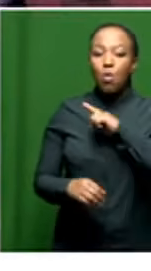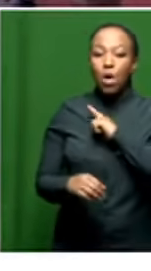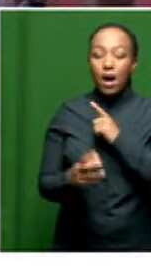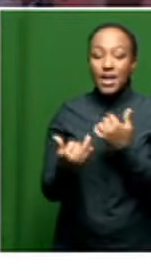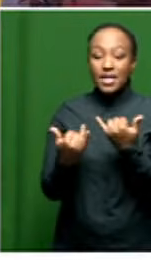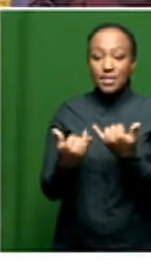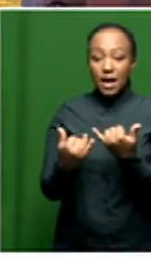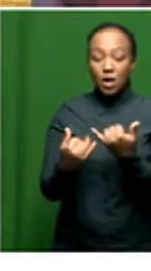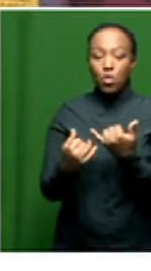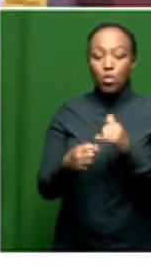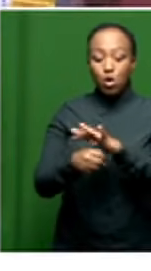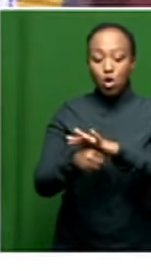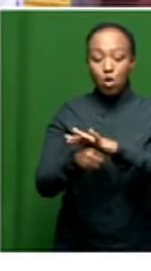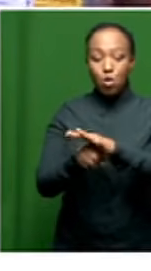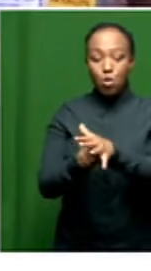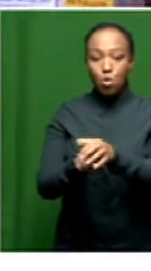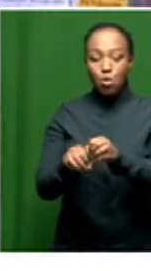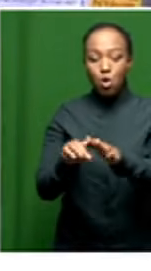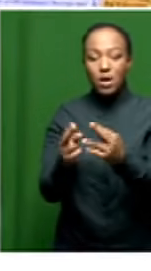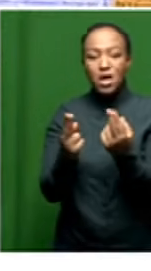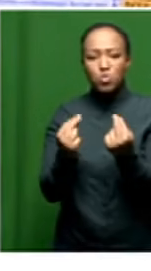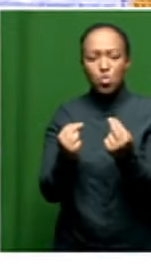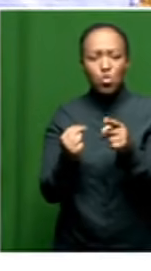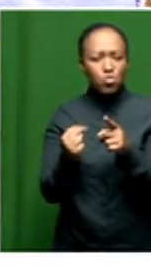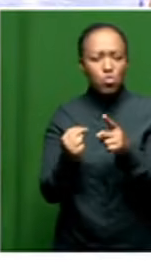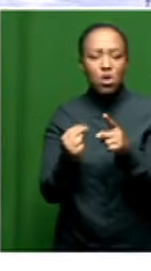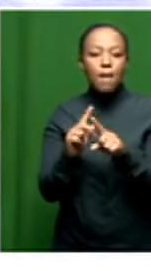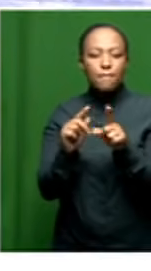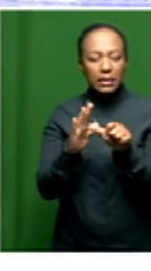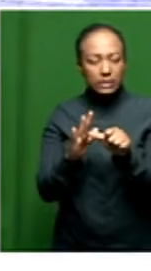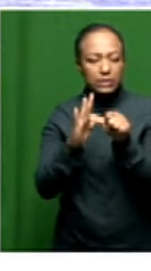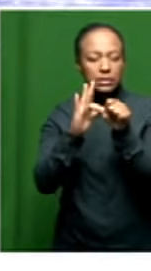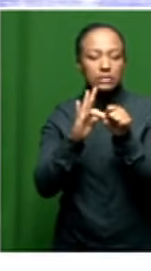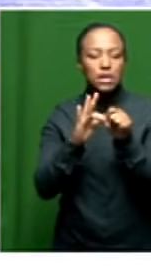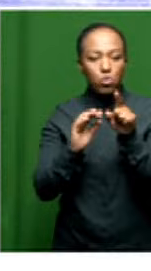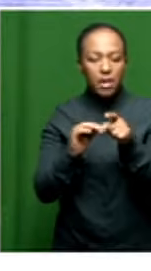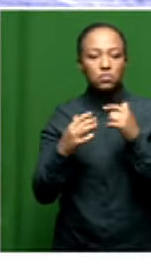concern at the moment remain the ones we have already been talking about, like the Delta,